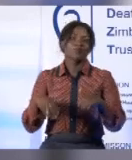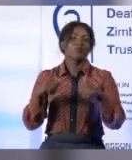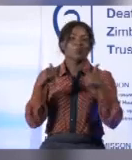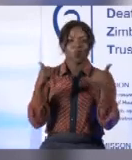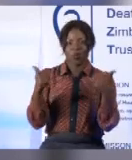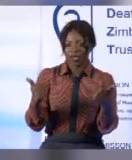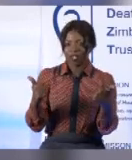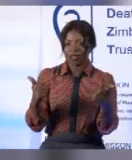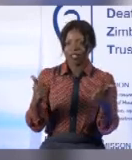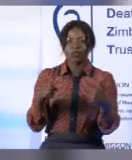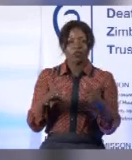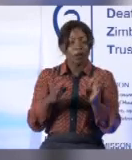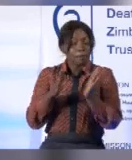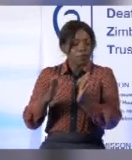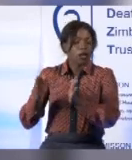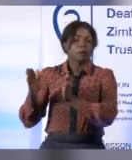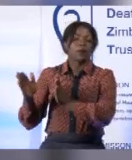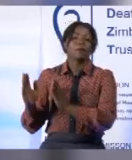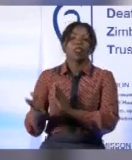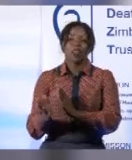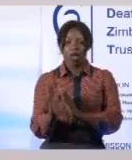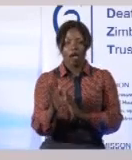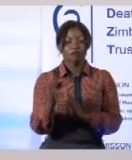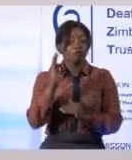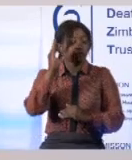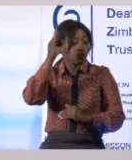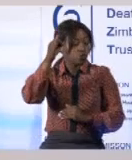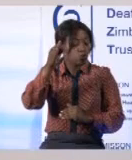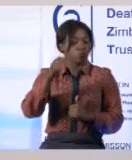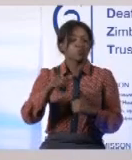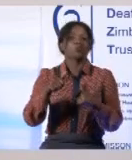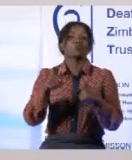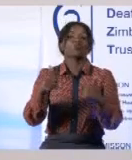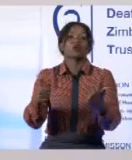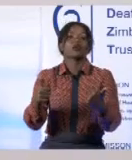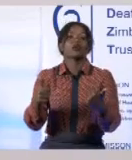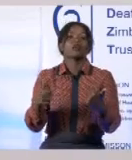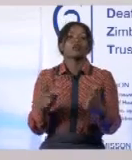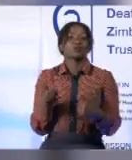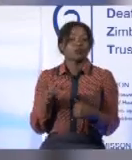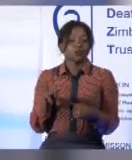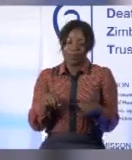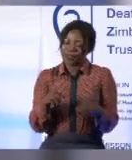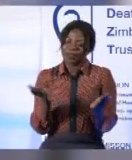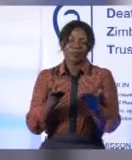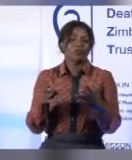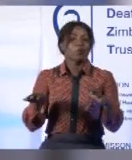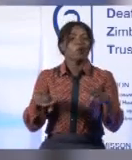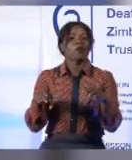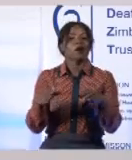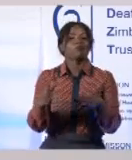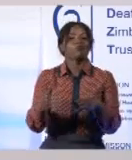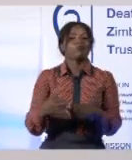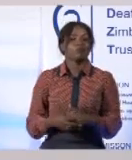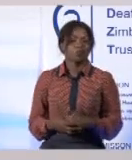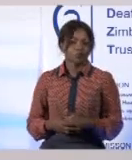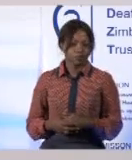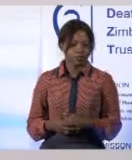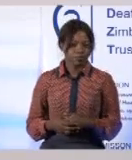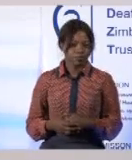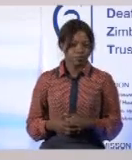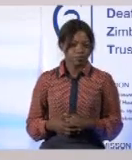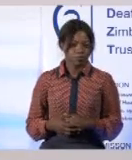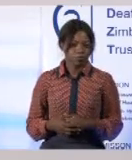and I've got my plans and other things that but I. But this is your passage to get to where? Yeah, this is my passage to get there. What are the age